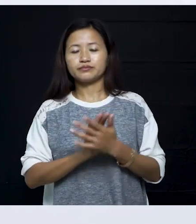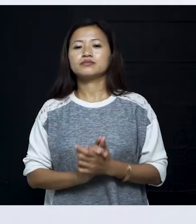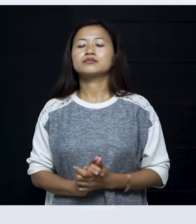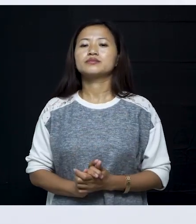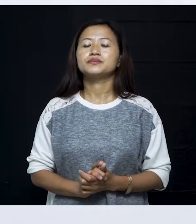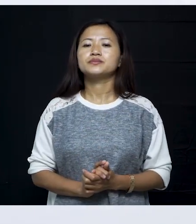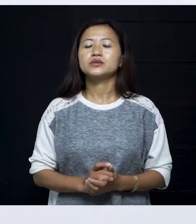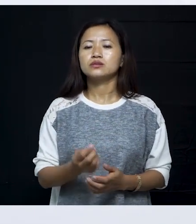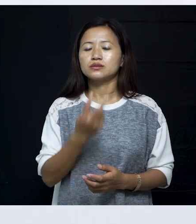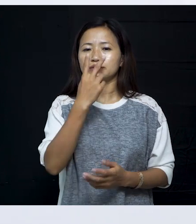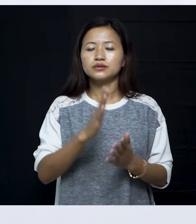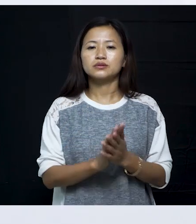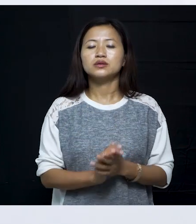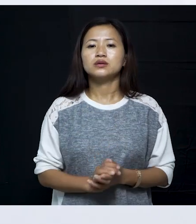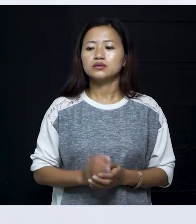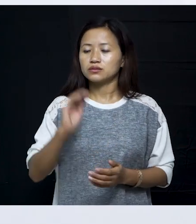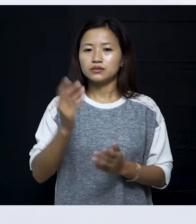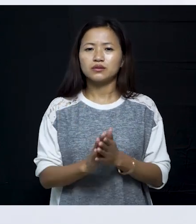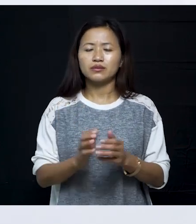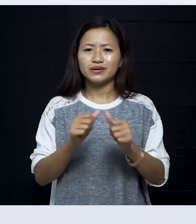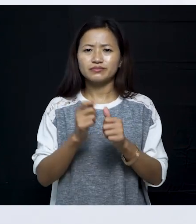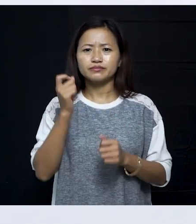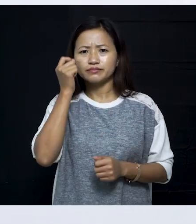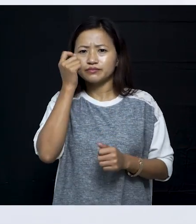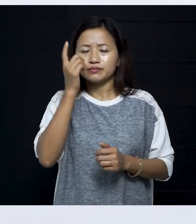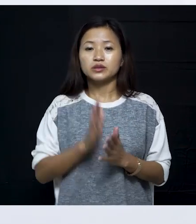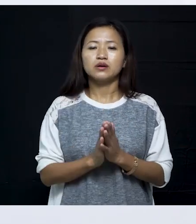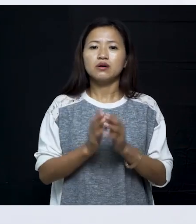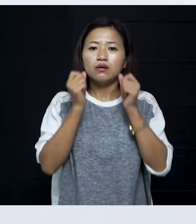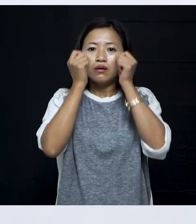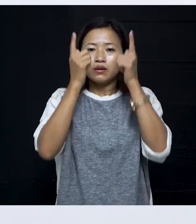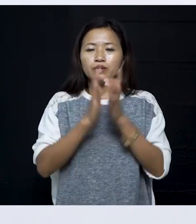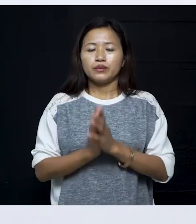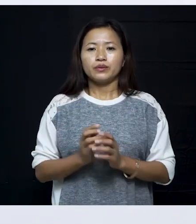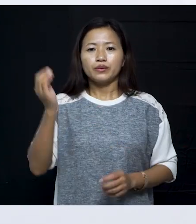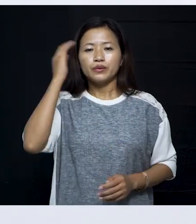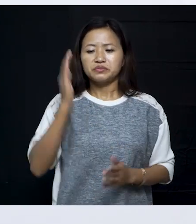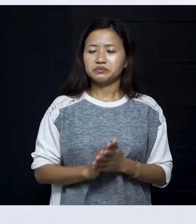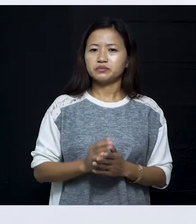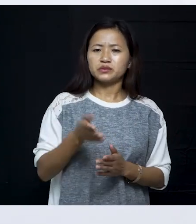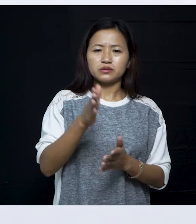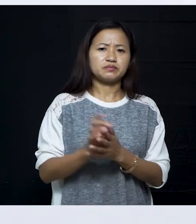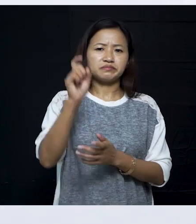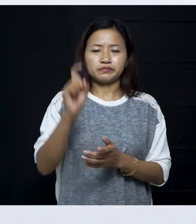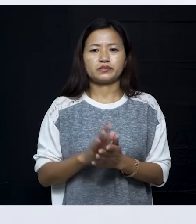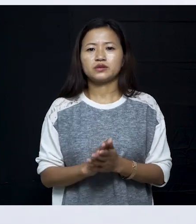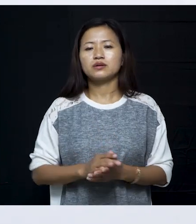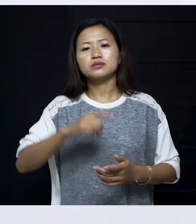awareness. Maybe you have seen some posters that create awareness. For instance, you don't need to be a superhero